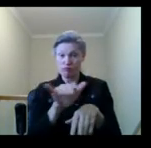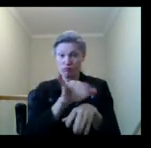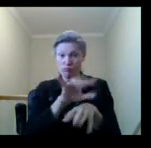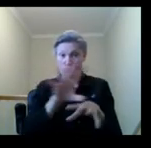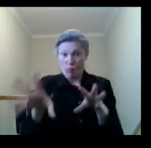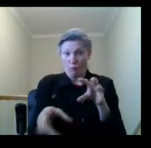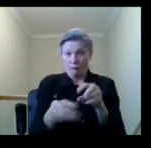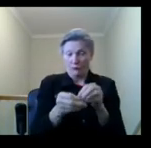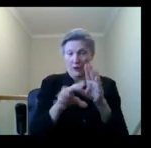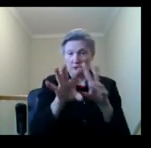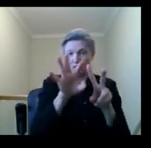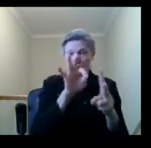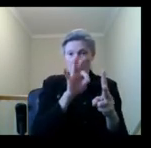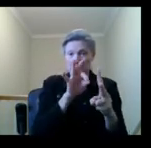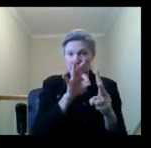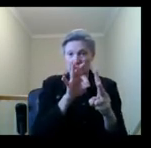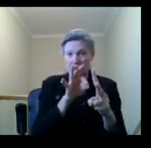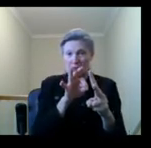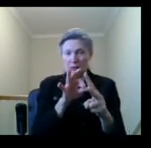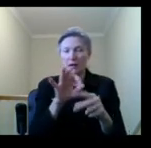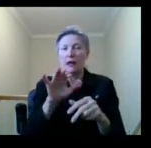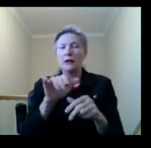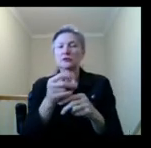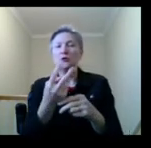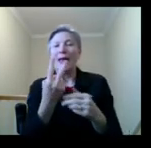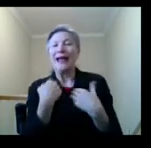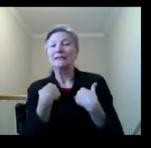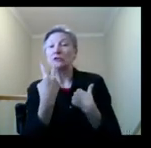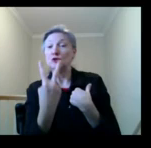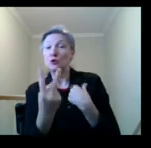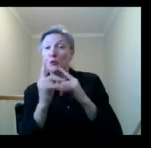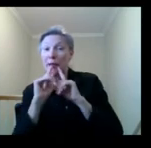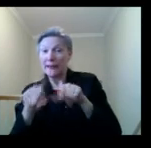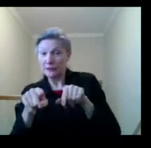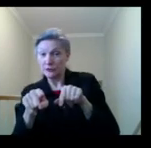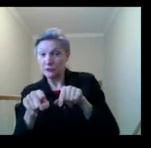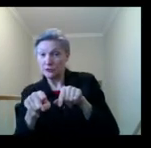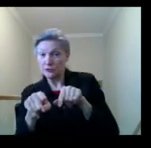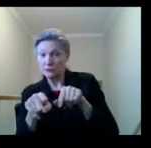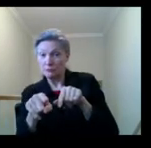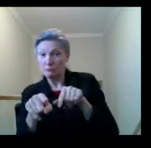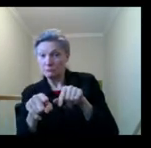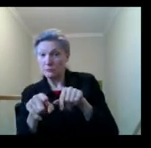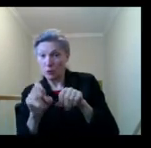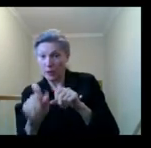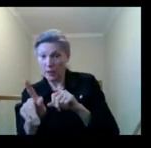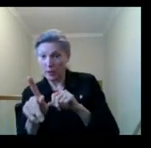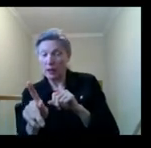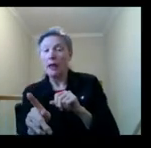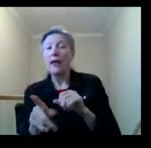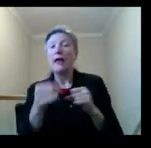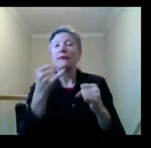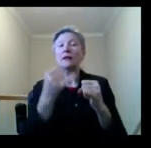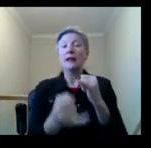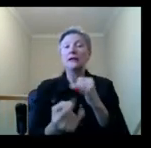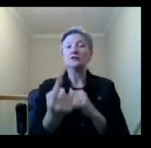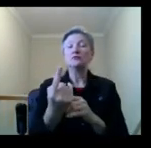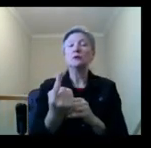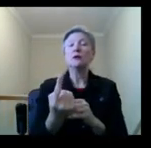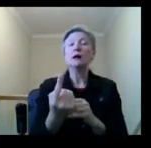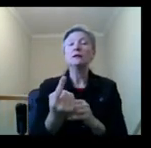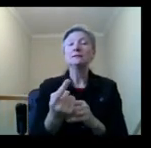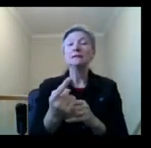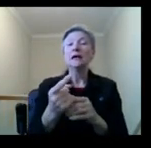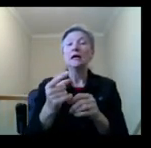and this is the other choice that I have. So this one had 2. Okay? And finally, a cone, and this one's